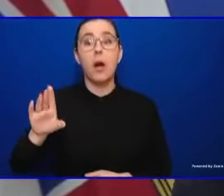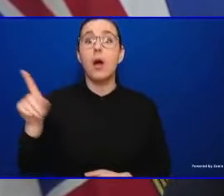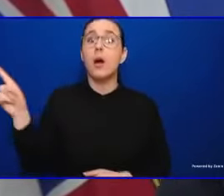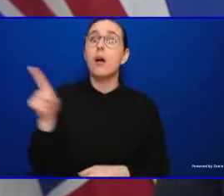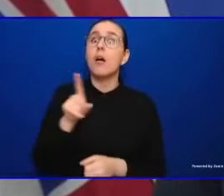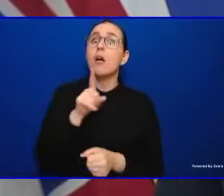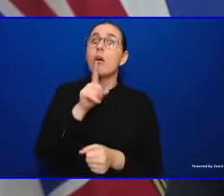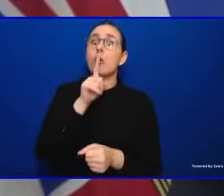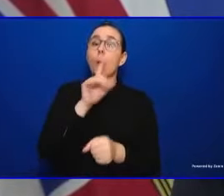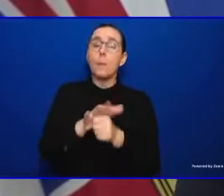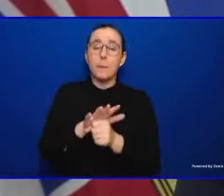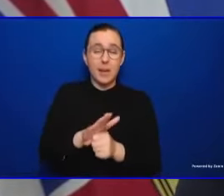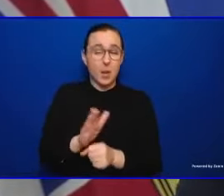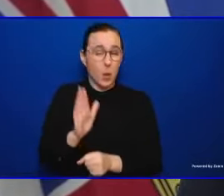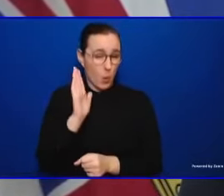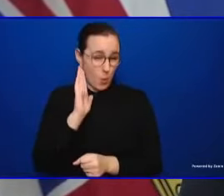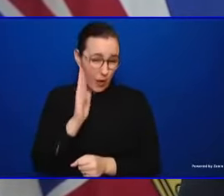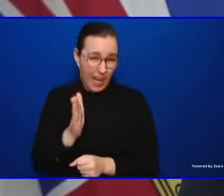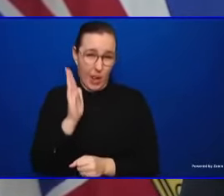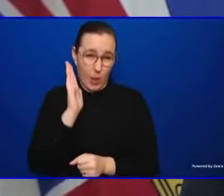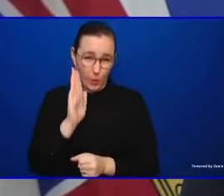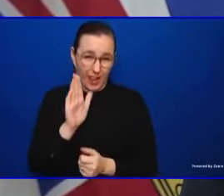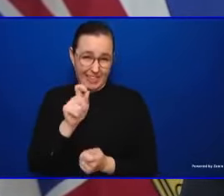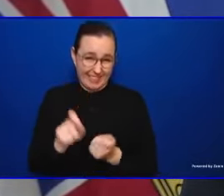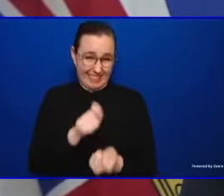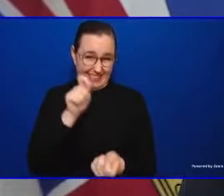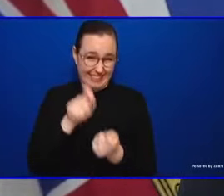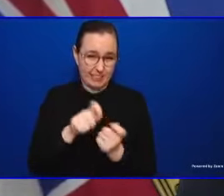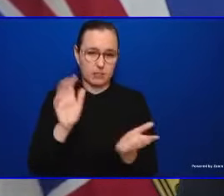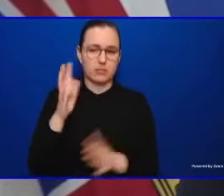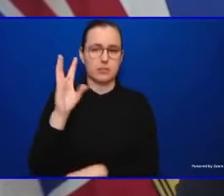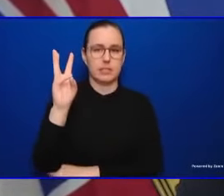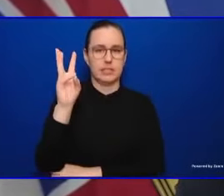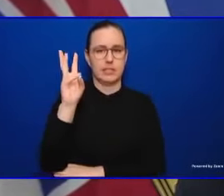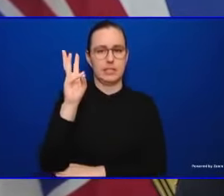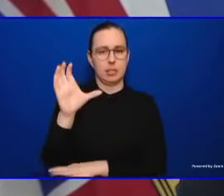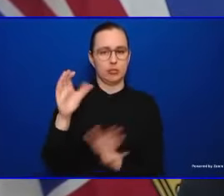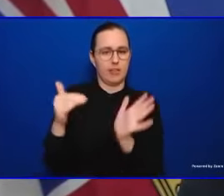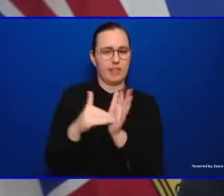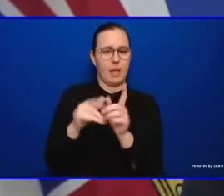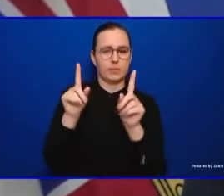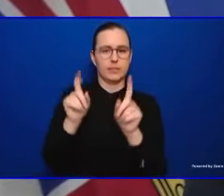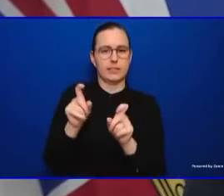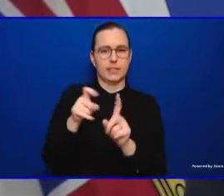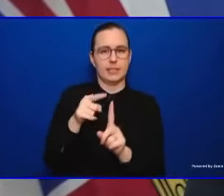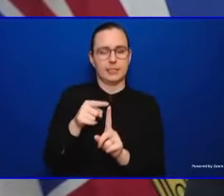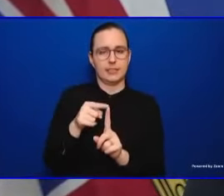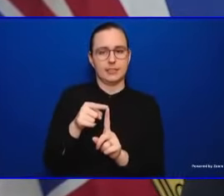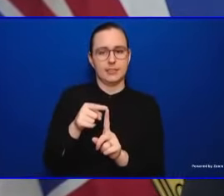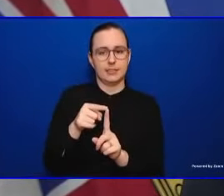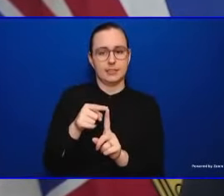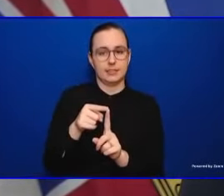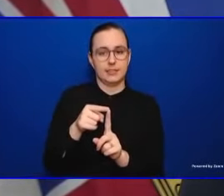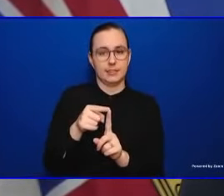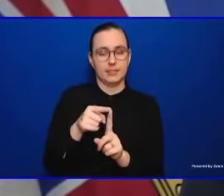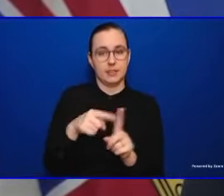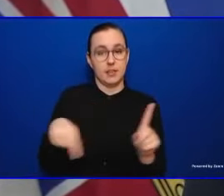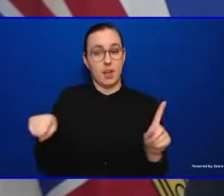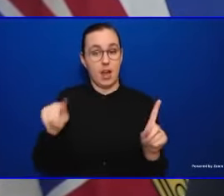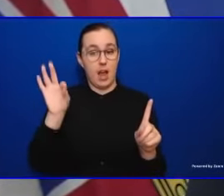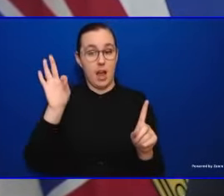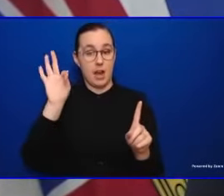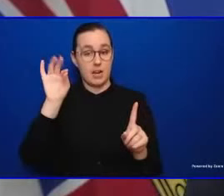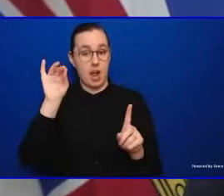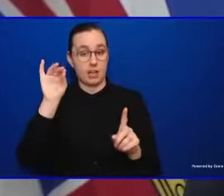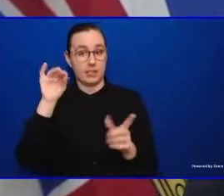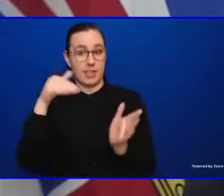early next week, and a further 200,000 are expected to arrive by late next week. 120,000 of these tests will be deployed as